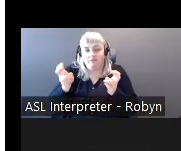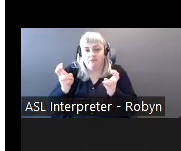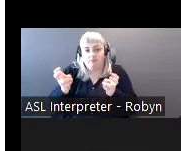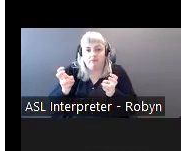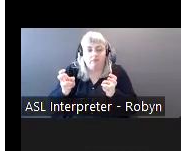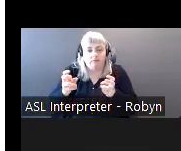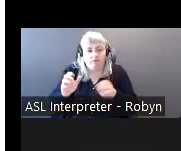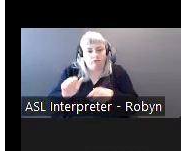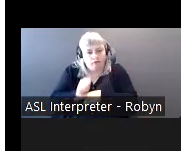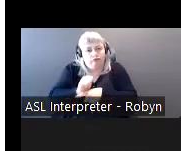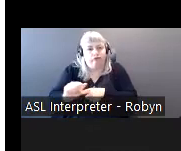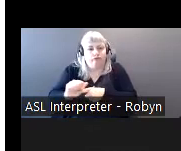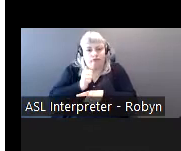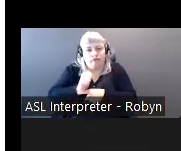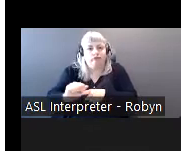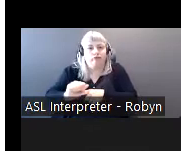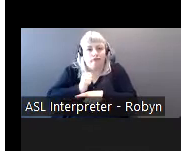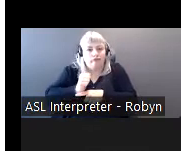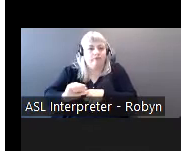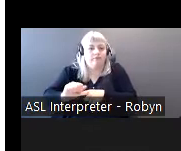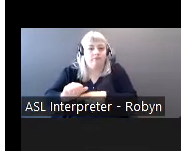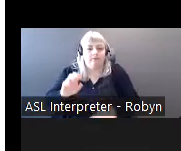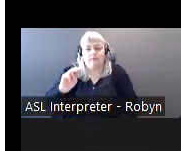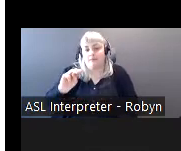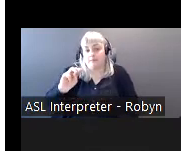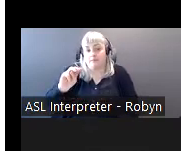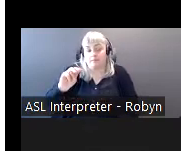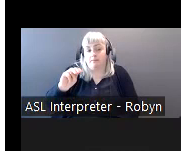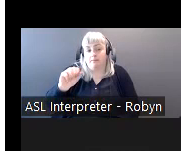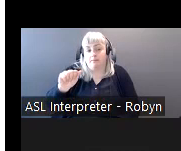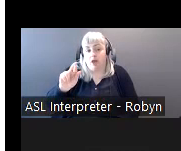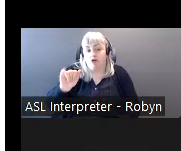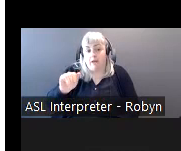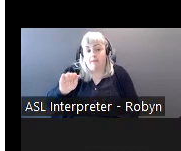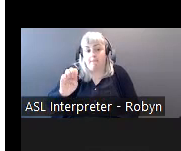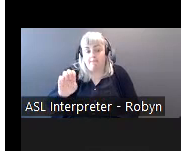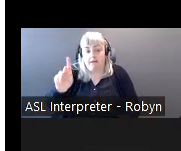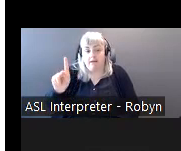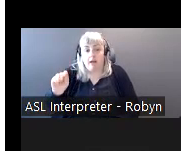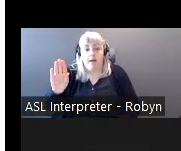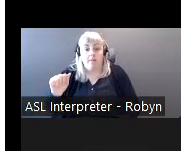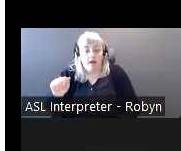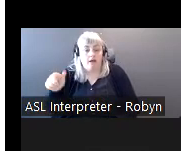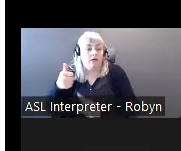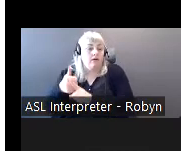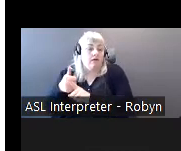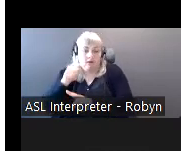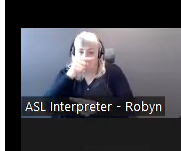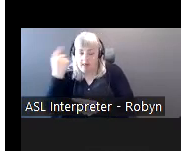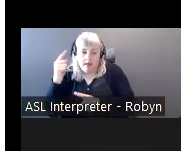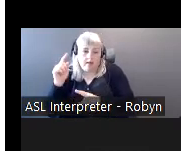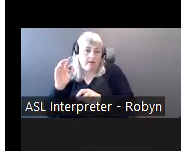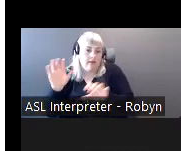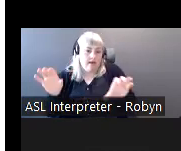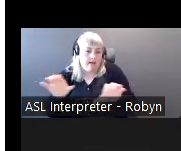And Miriam Kaba, a Black activist who's written a lot about